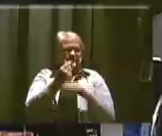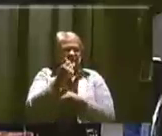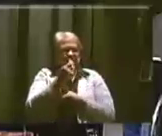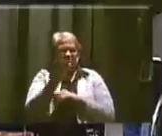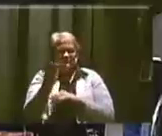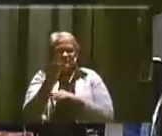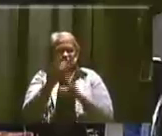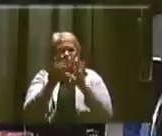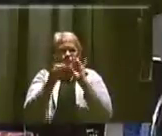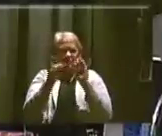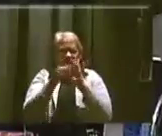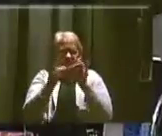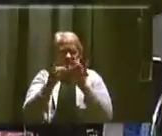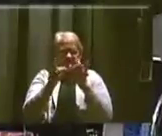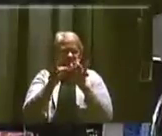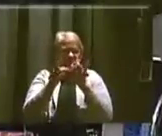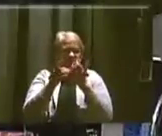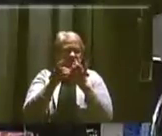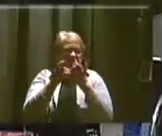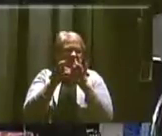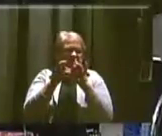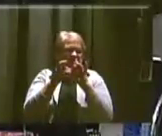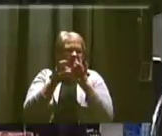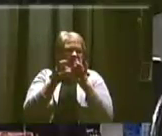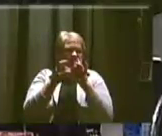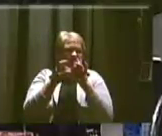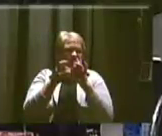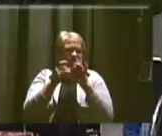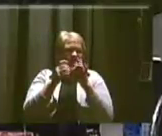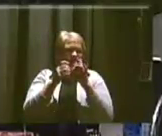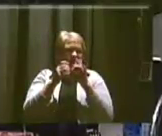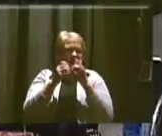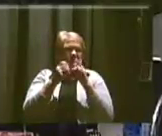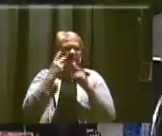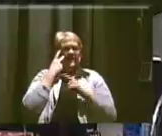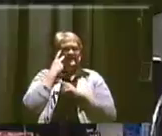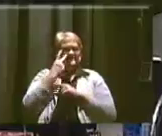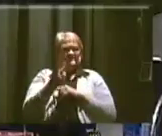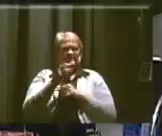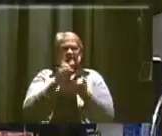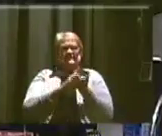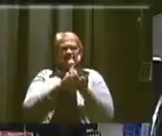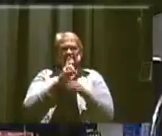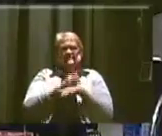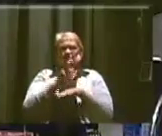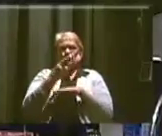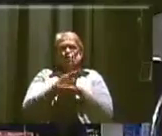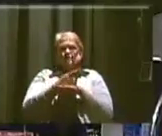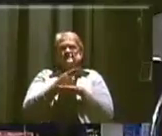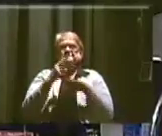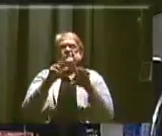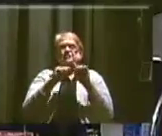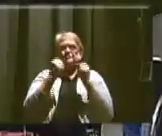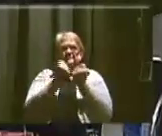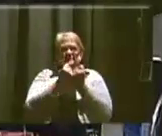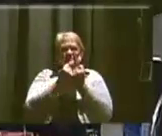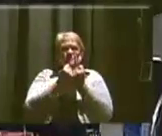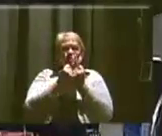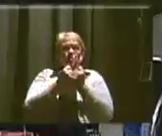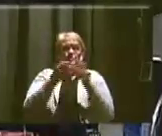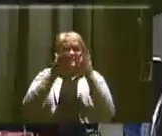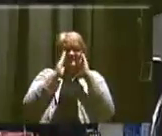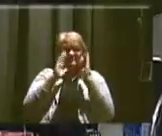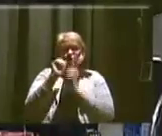make sure got into the minutes. I can see that Dr. Hardens and her team are heeding the audit